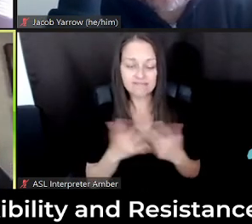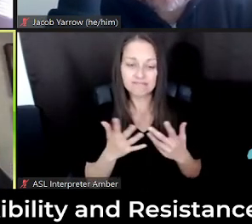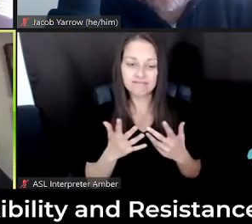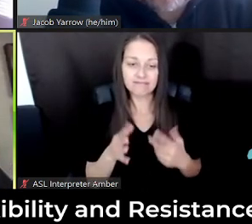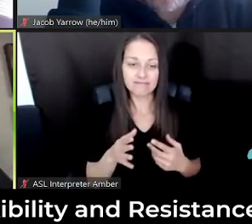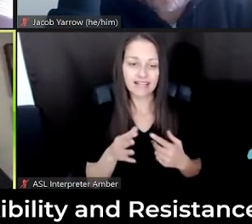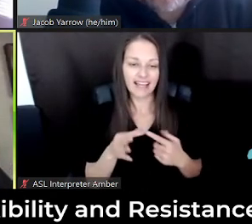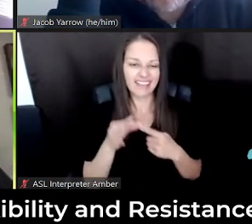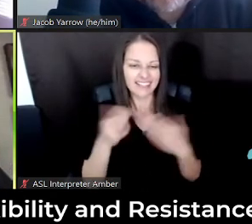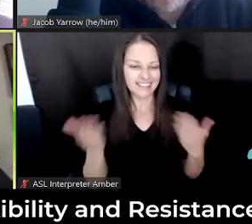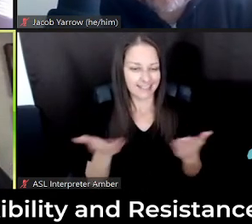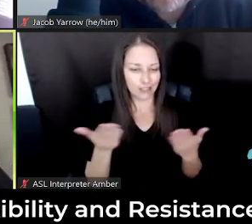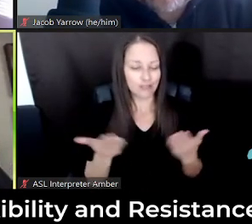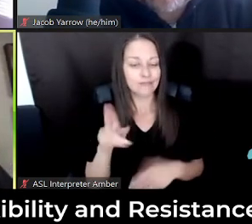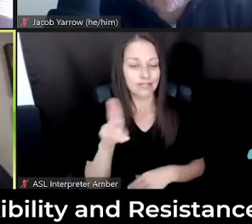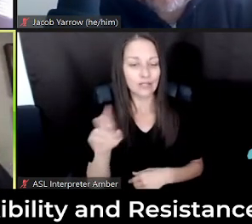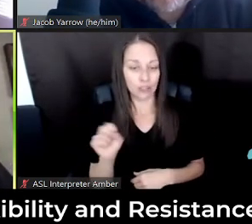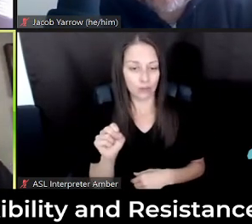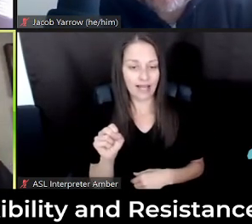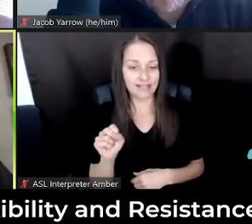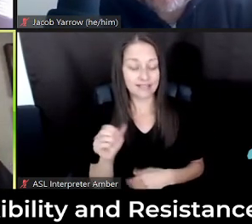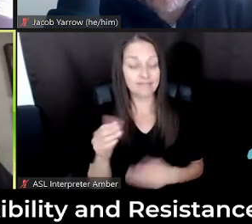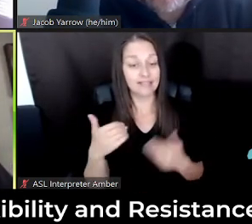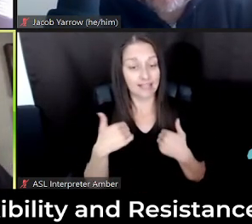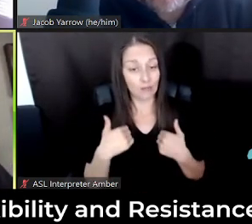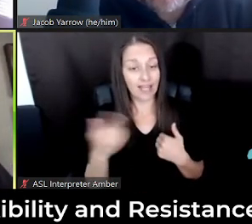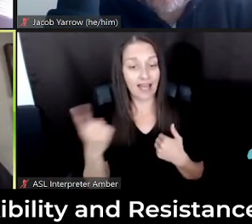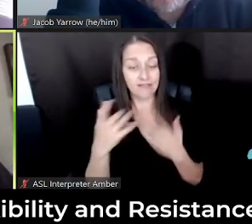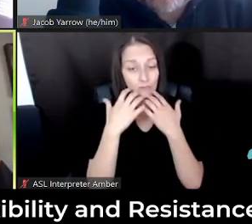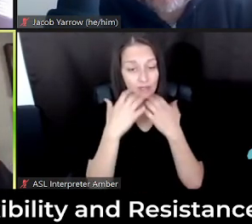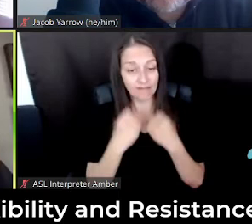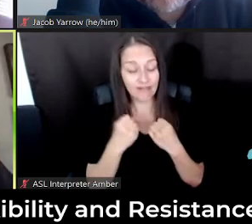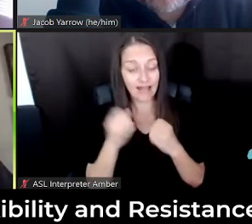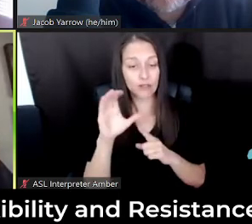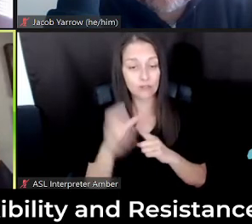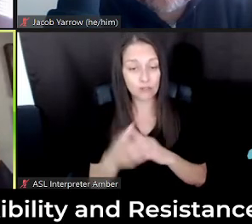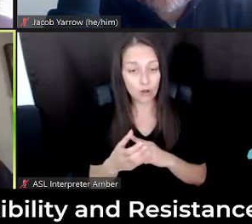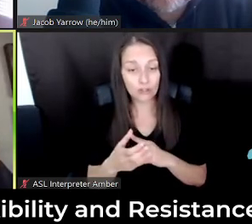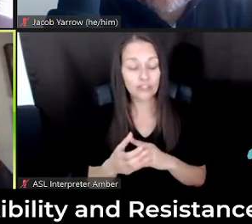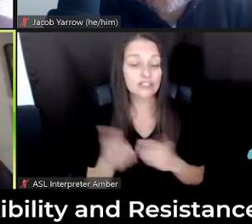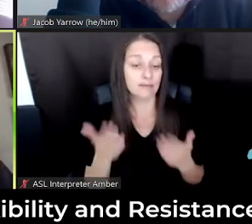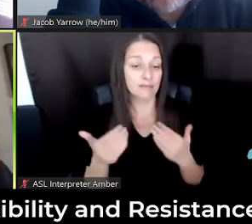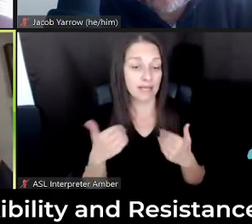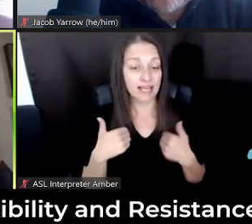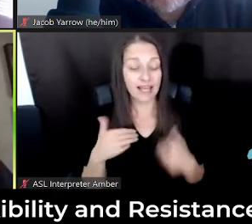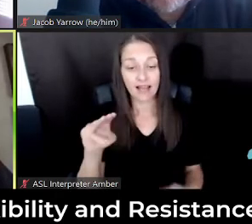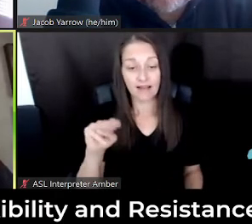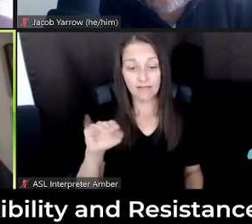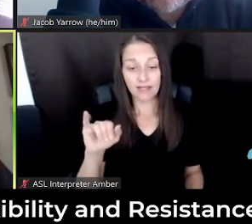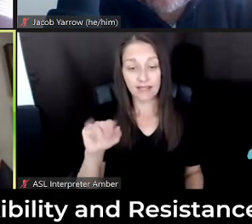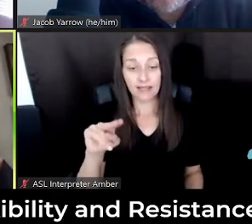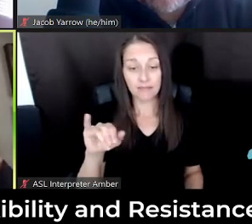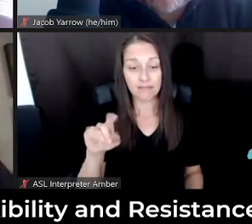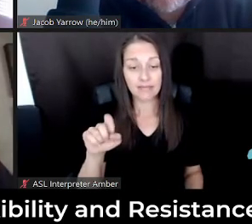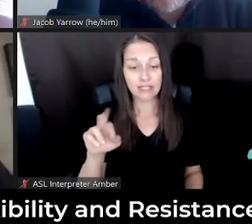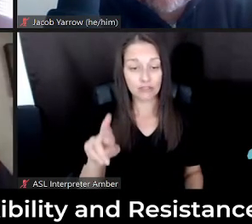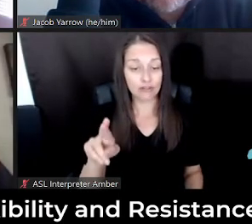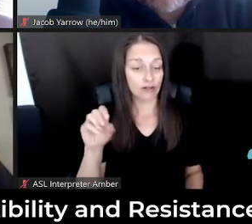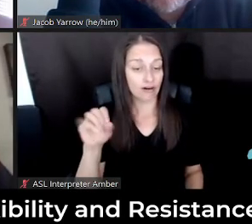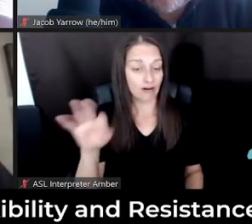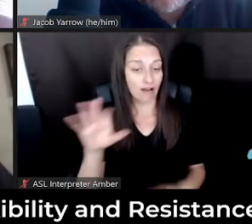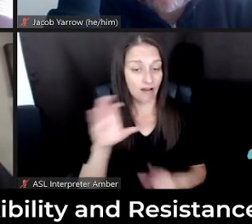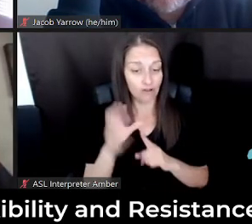someone who values culture and have a minister of culture, perhaps, or something that could really kind of take